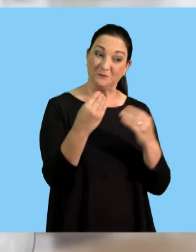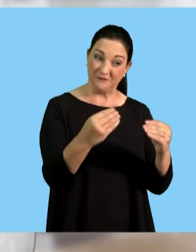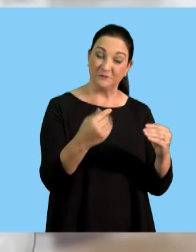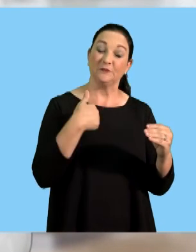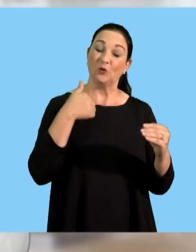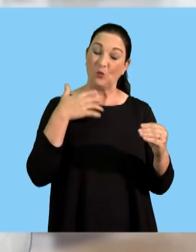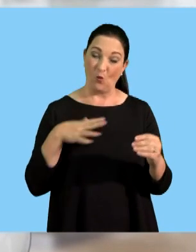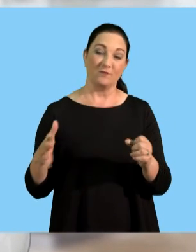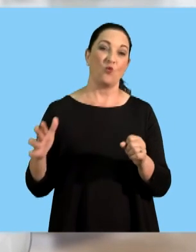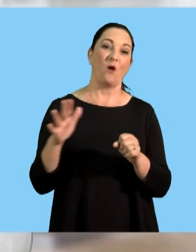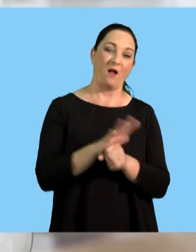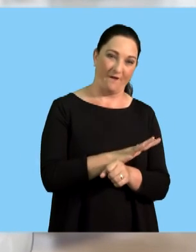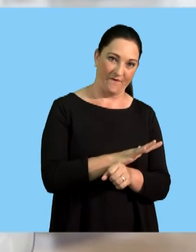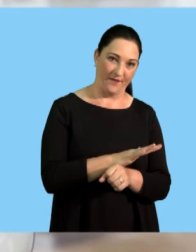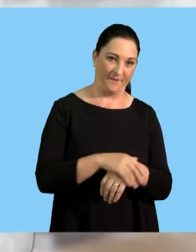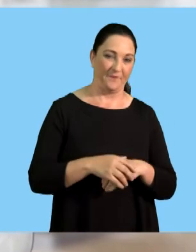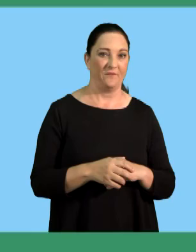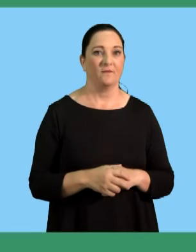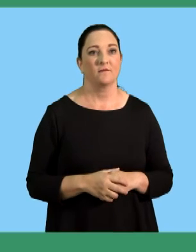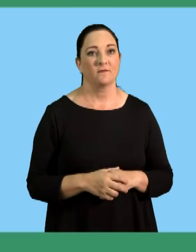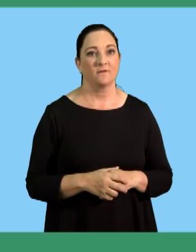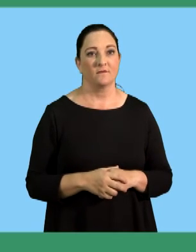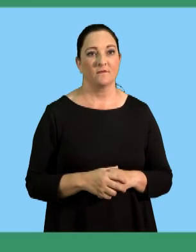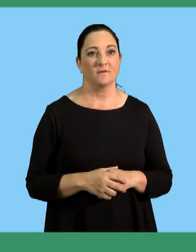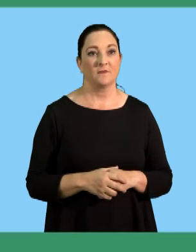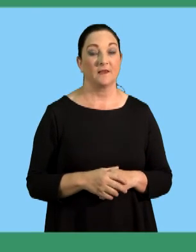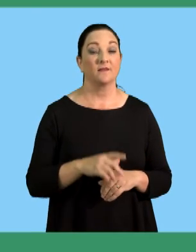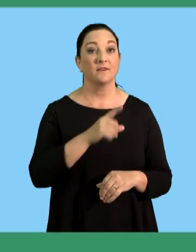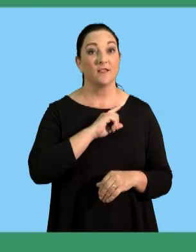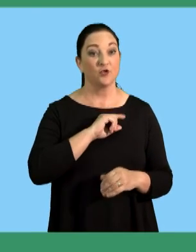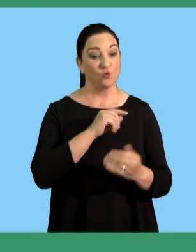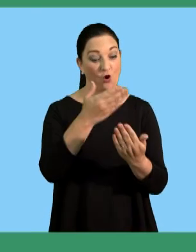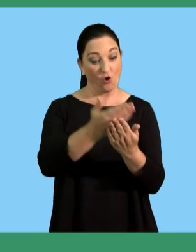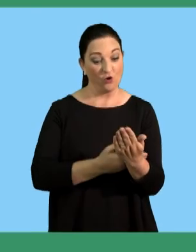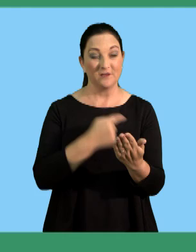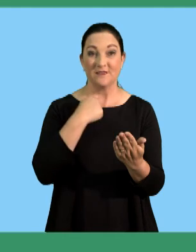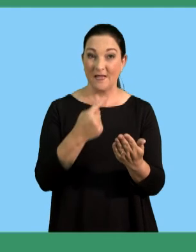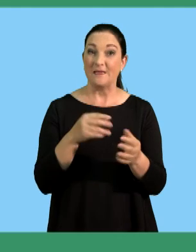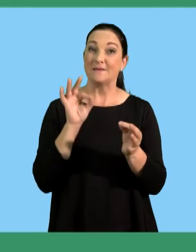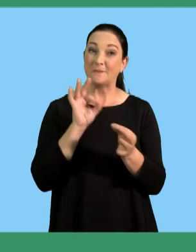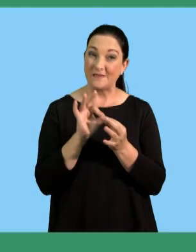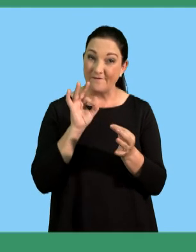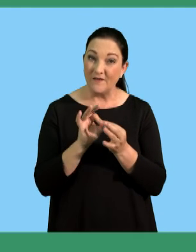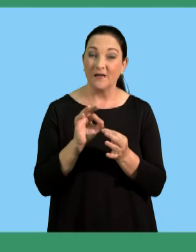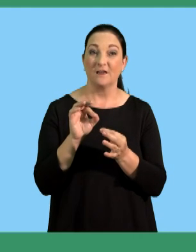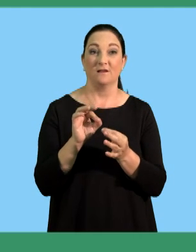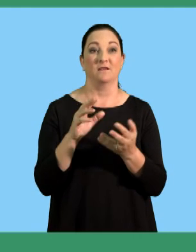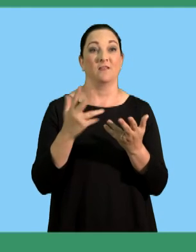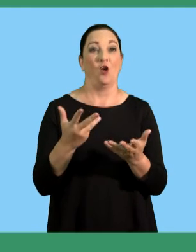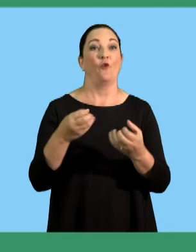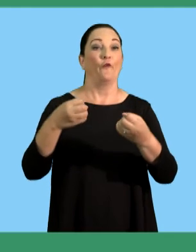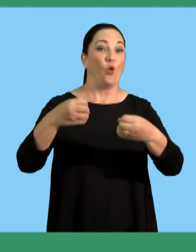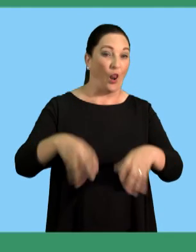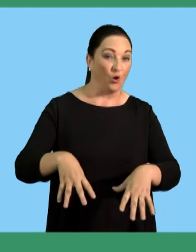to cover itself from. Hence, we say a specified loss or damage. So, insurance